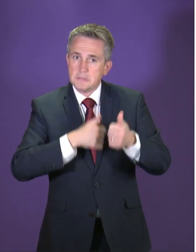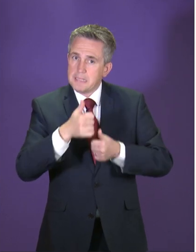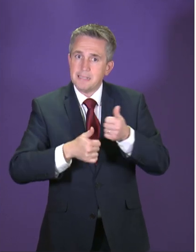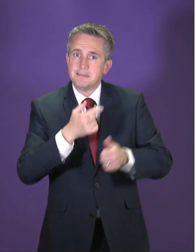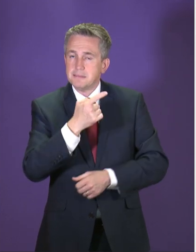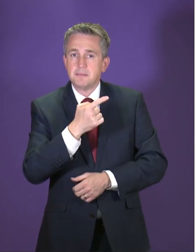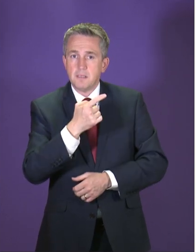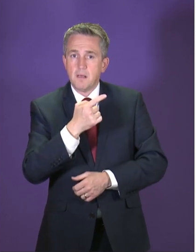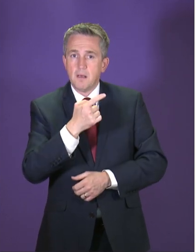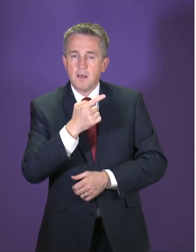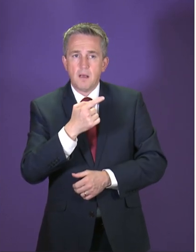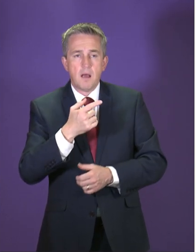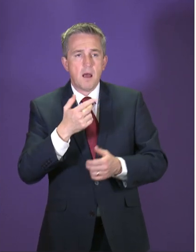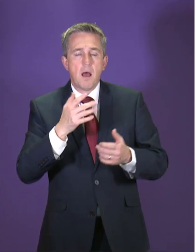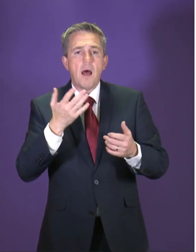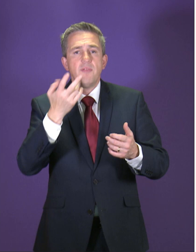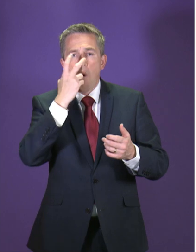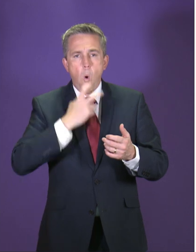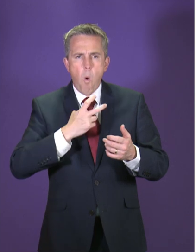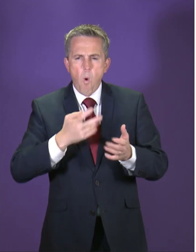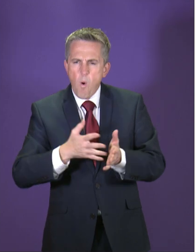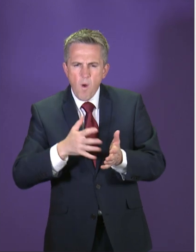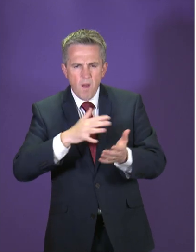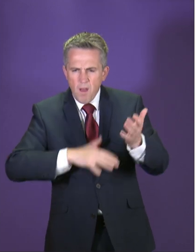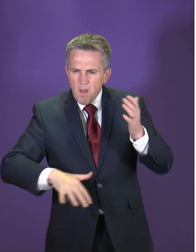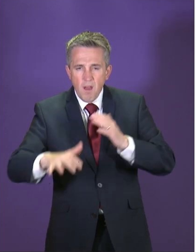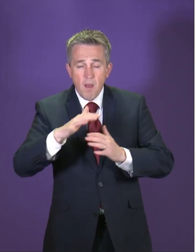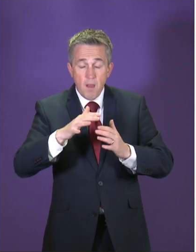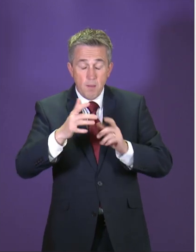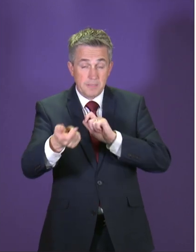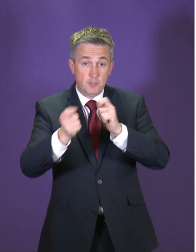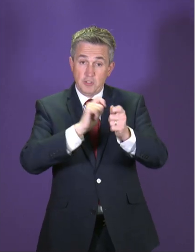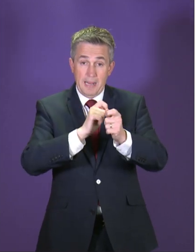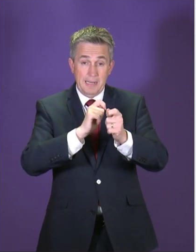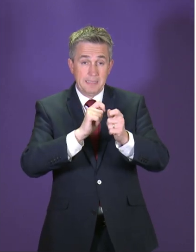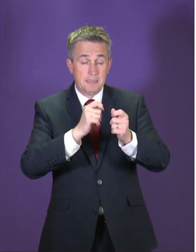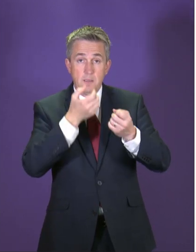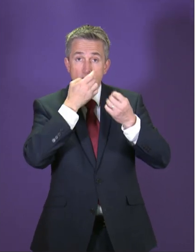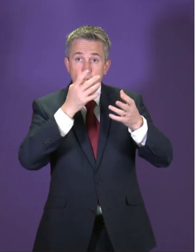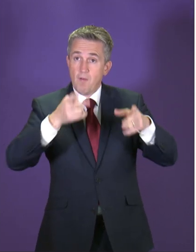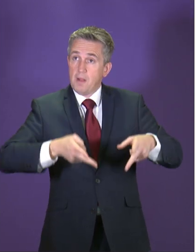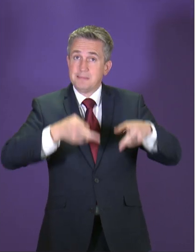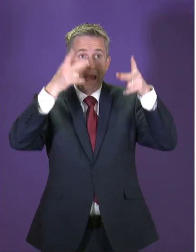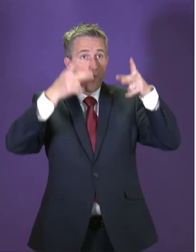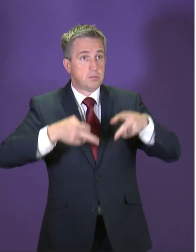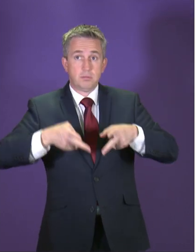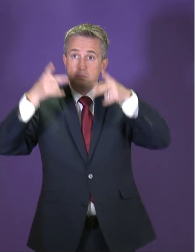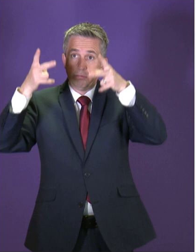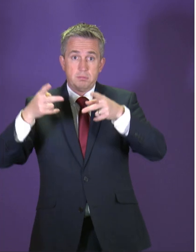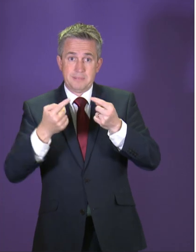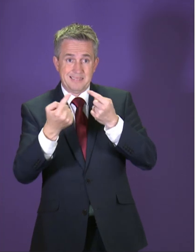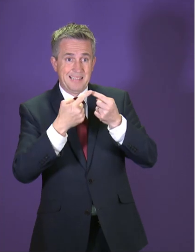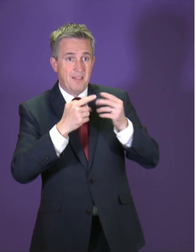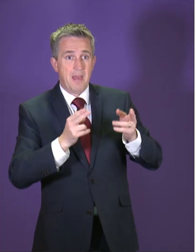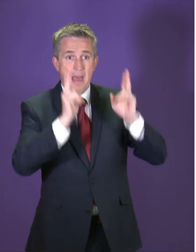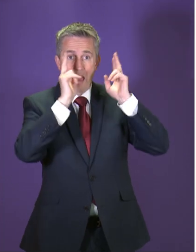lot of what we loved about it, the grittiness of the High Line, had totally transformed into glassy towers. And it made